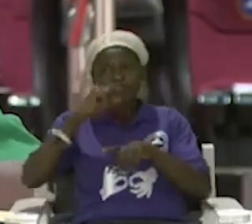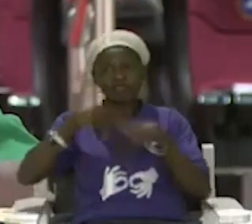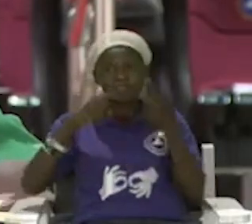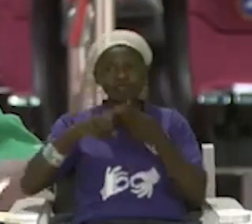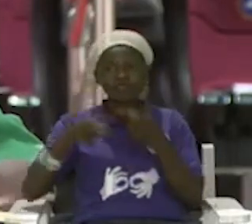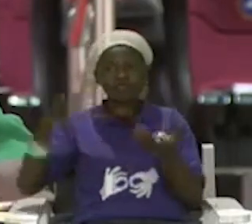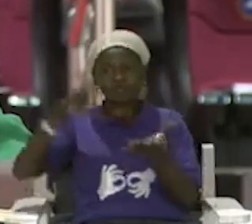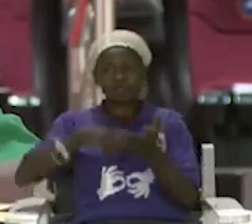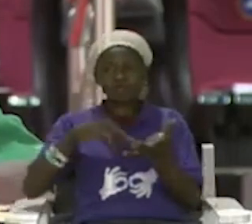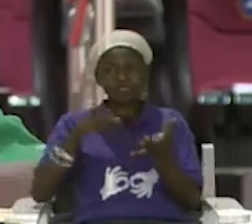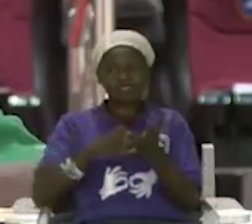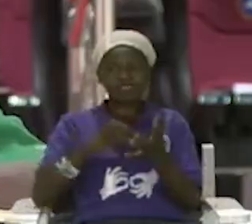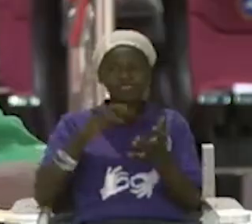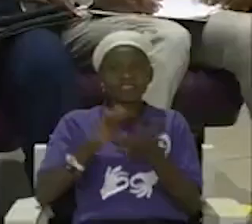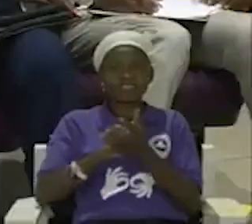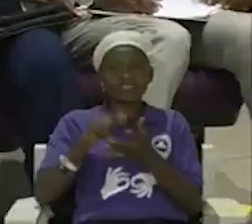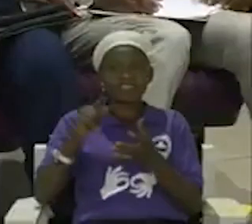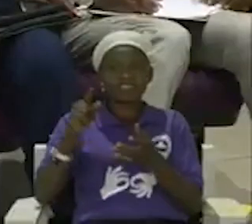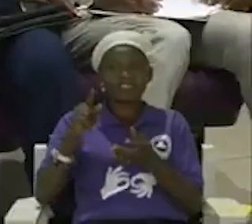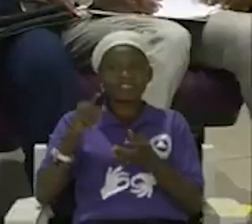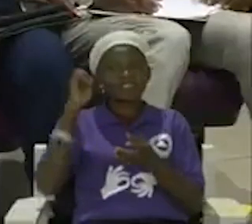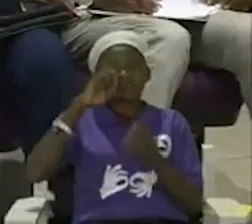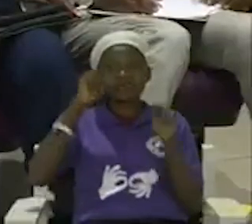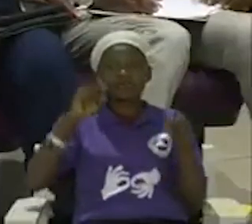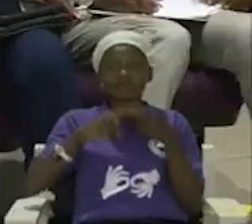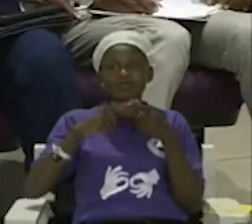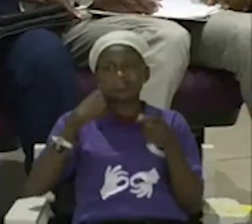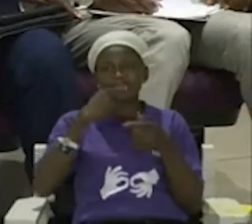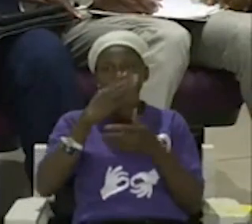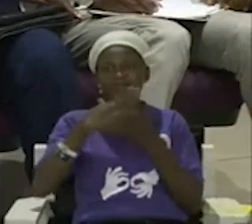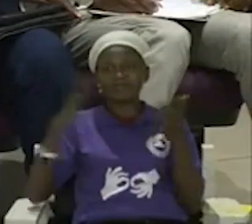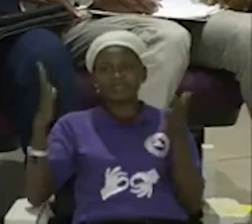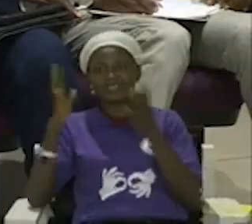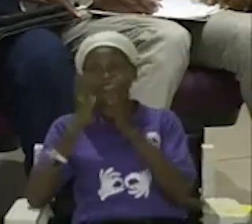said, so that I will be able to say something.